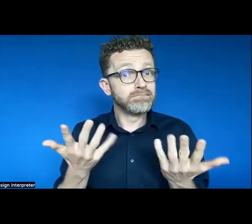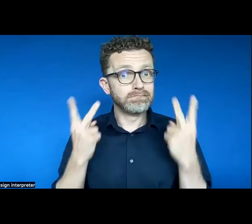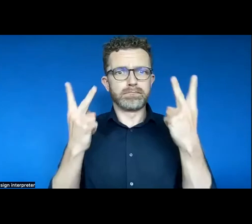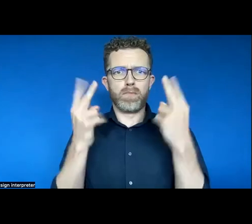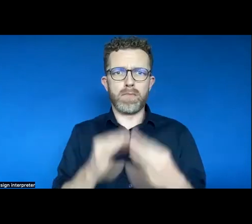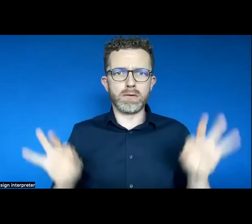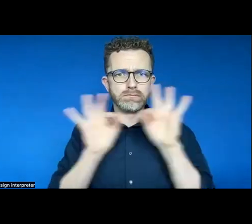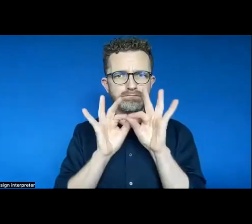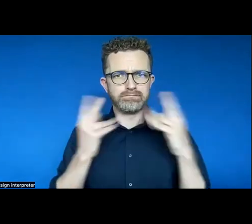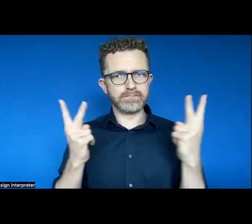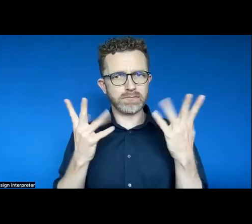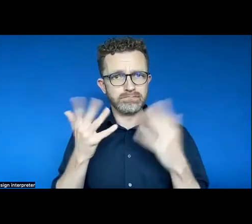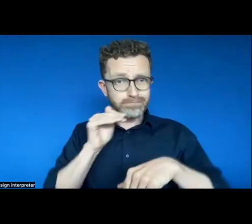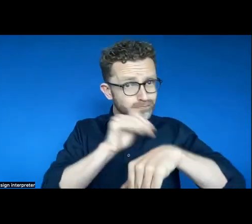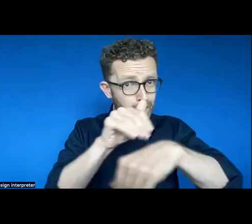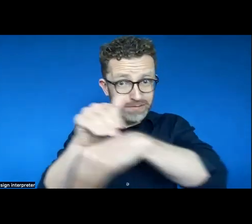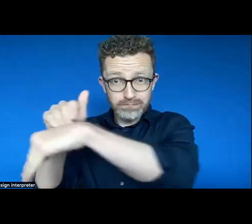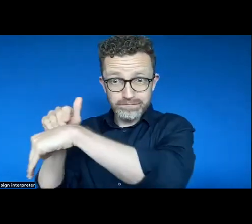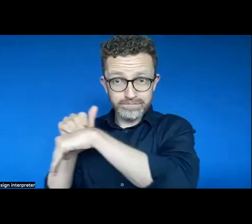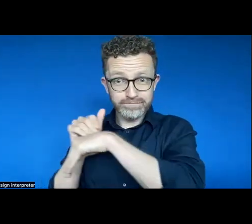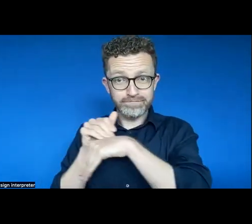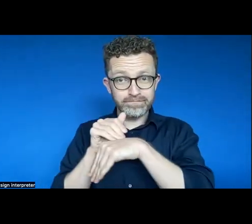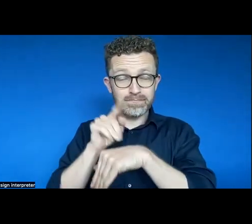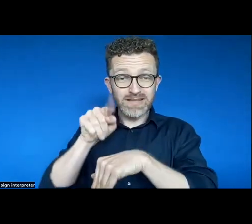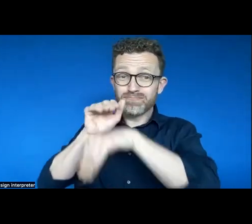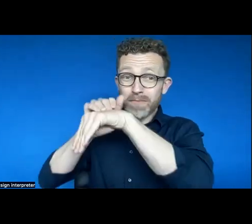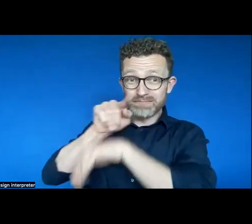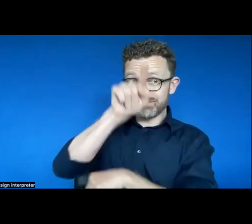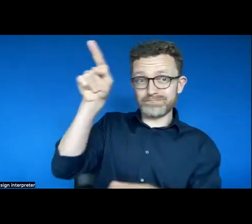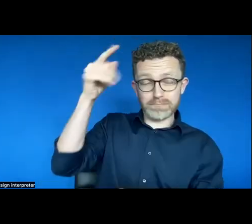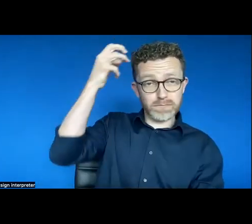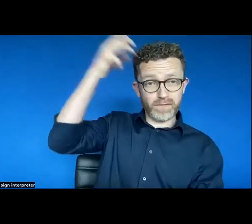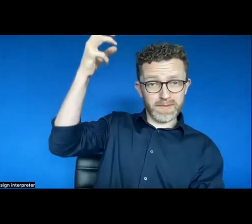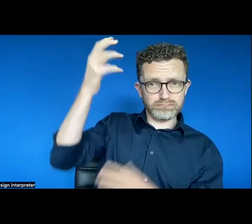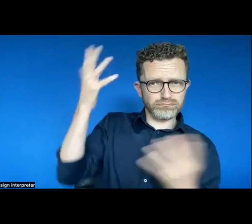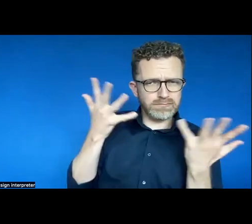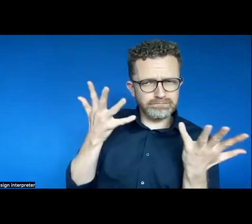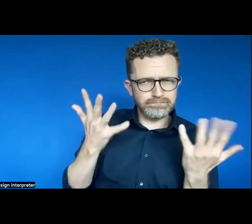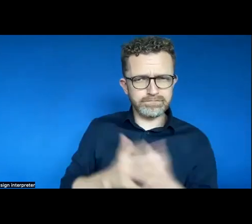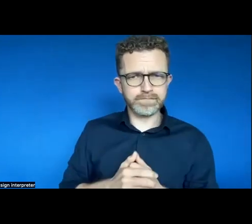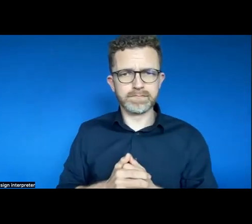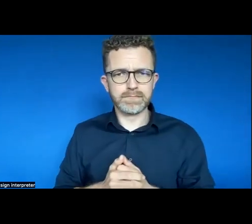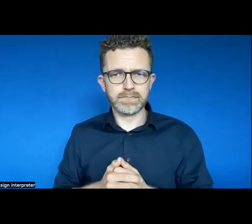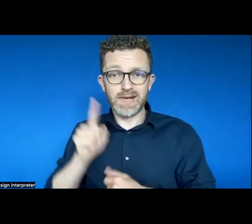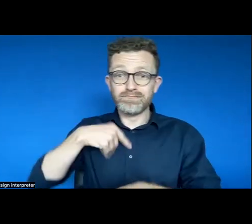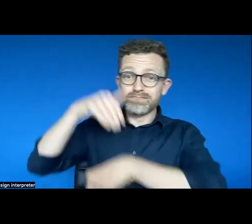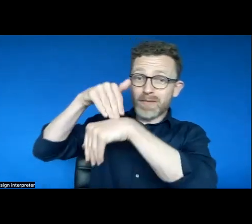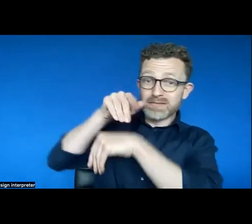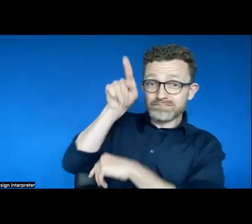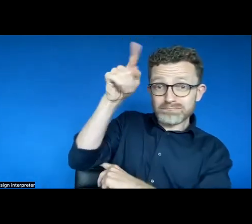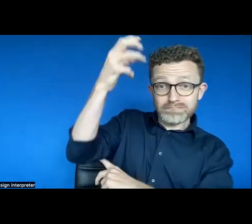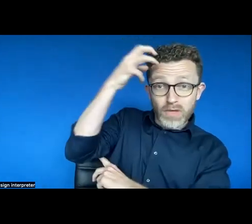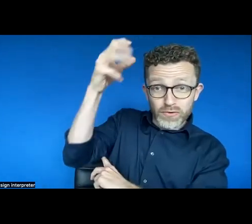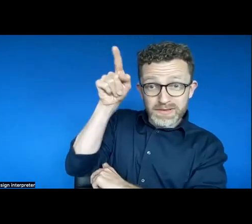by including including through the international support programs, as I mentioned just before, because